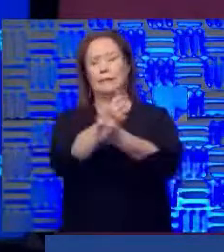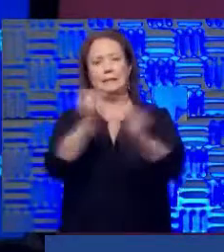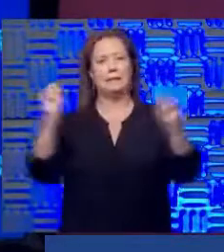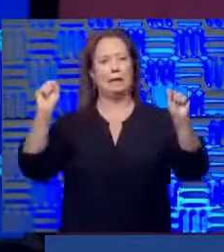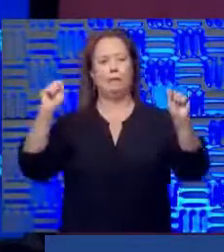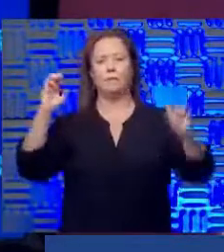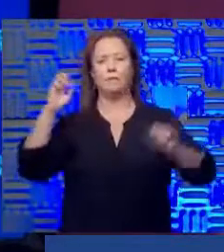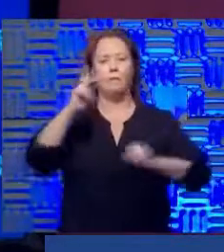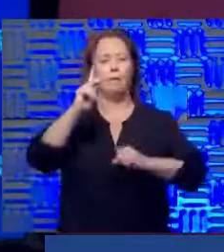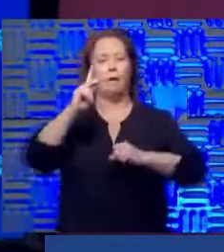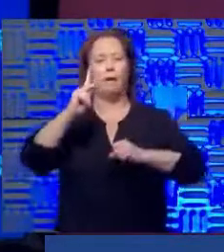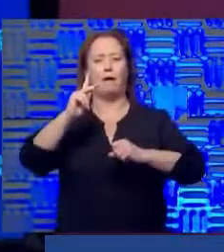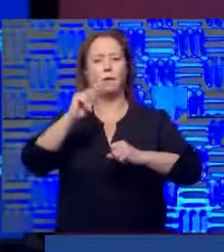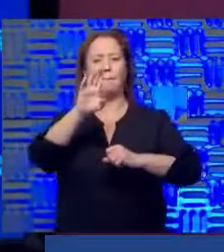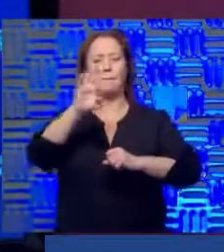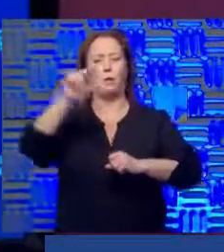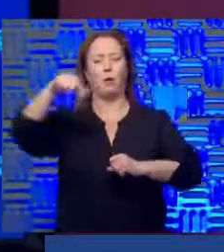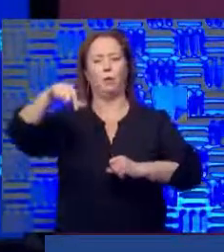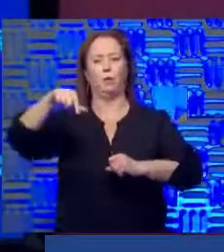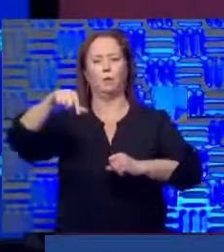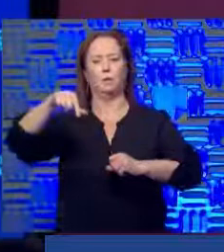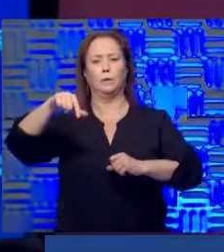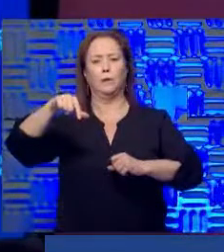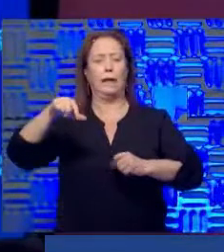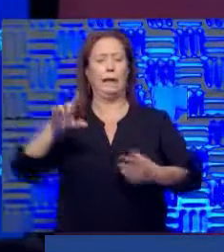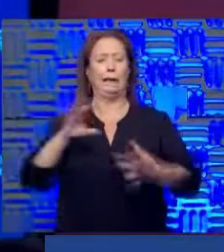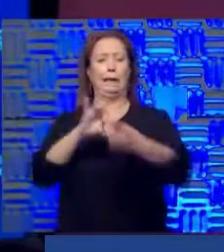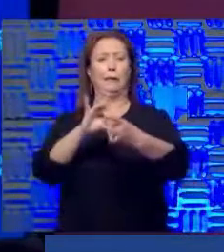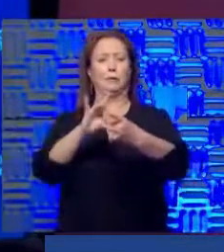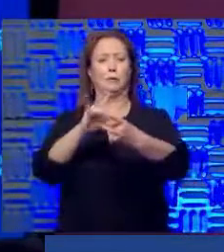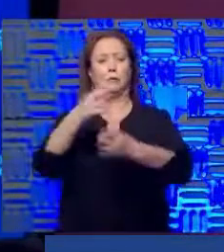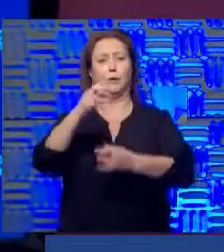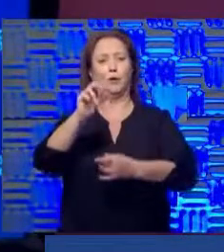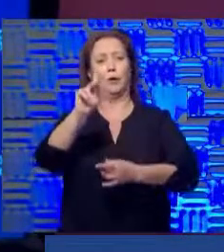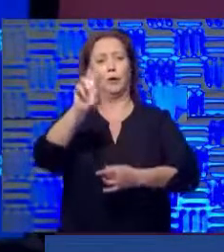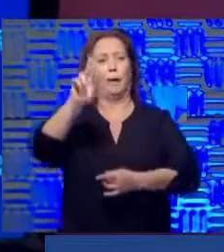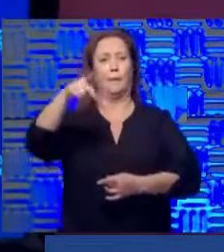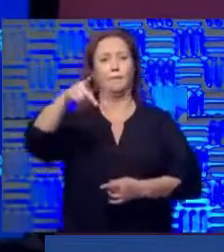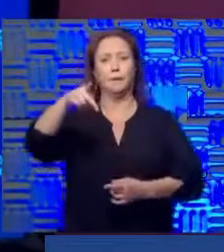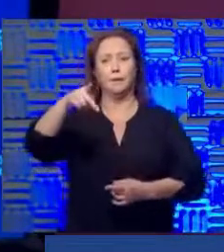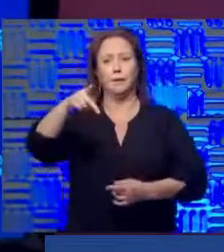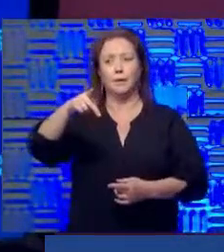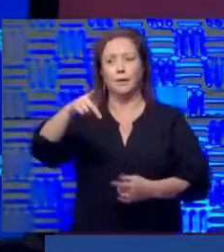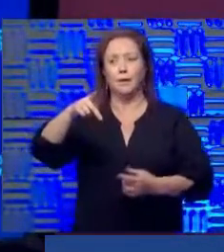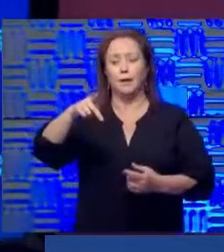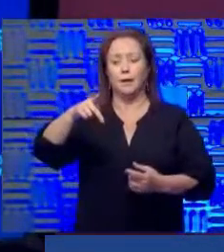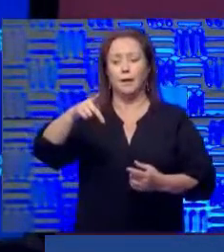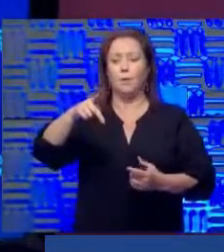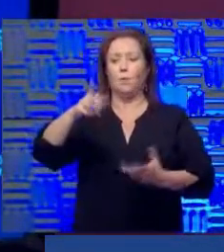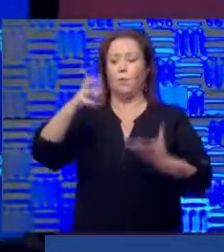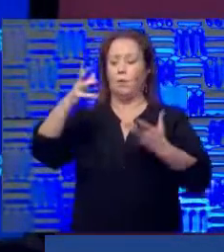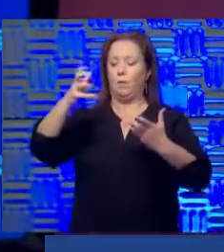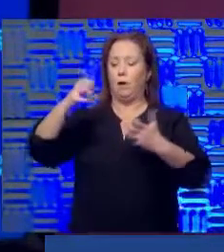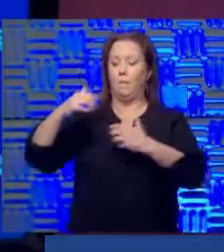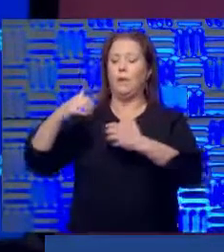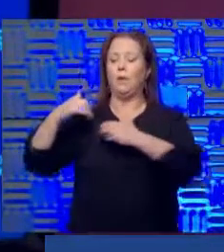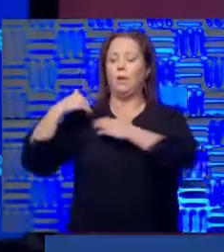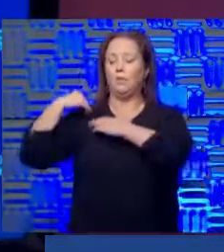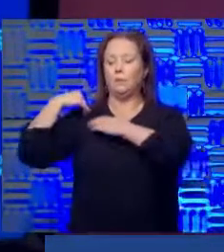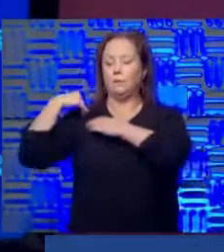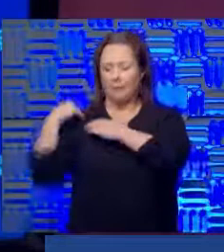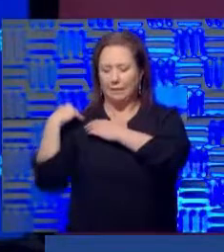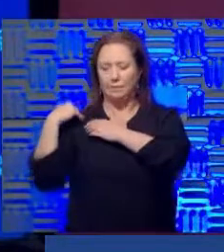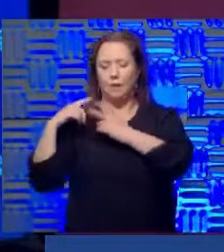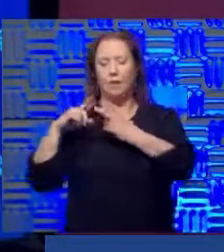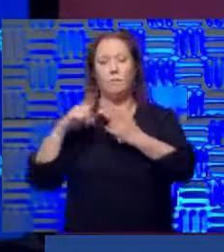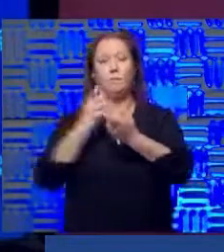back to having barbecues and random hookups. We need to look at actually being responsible, being safe,